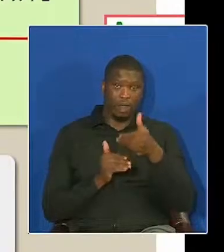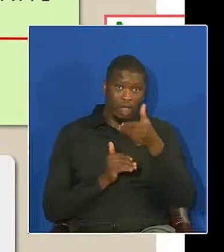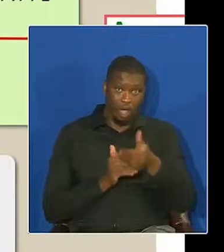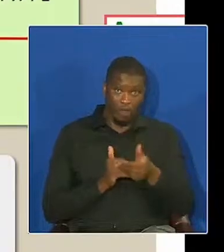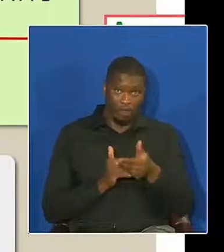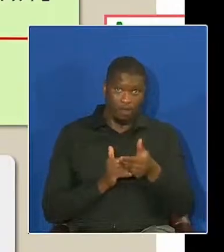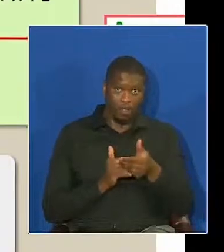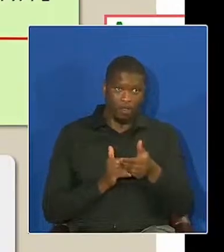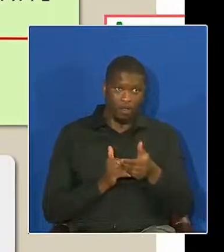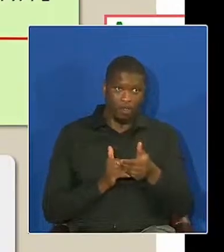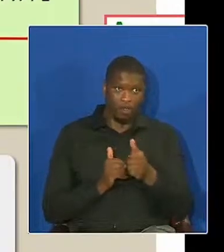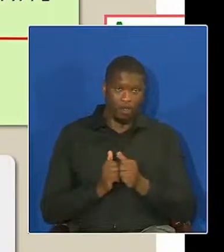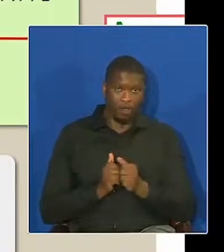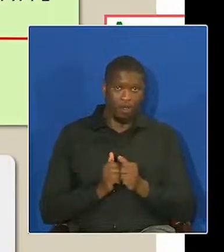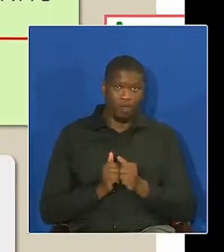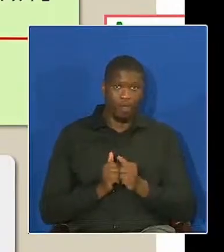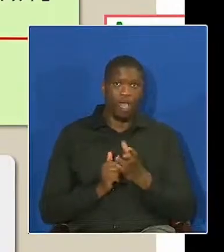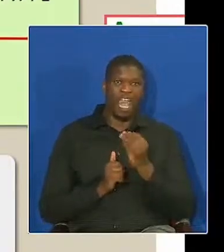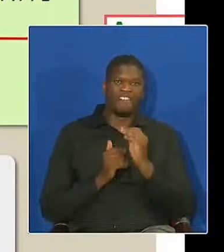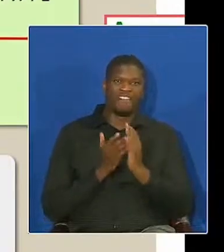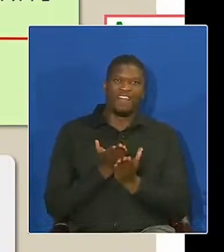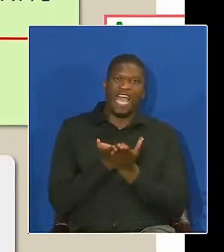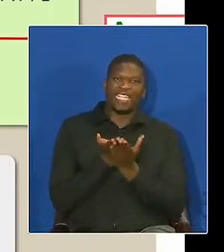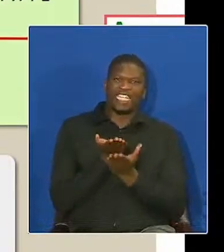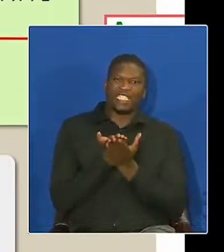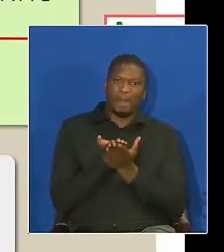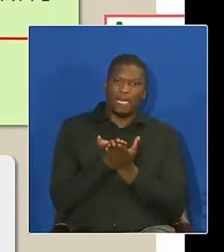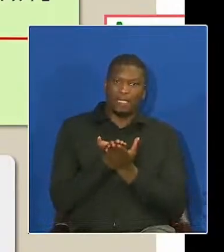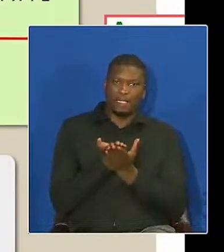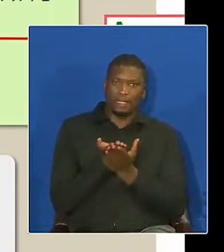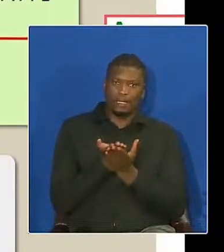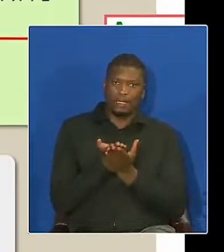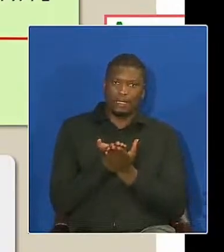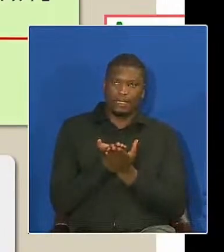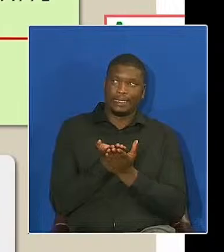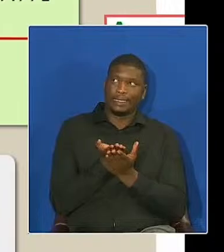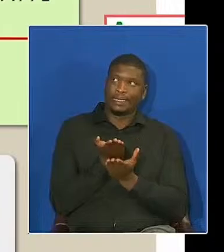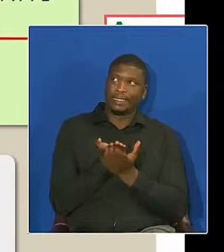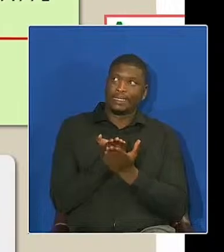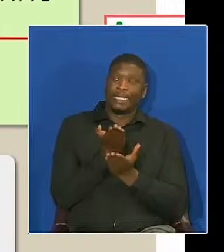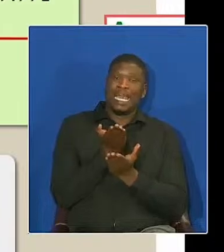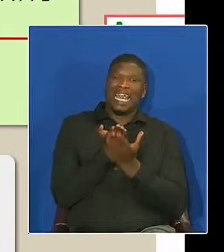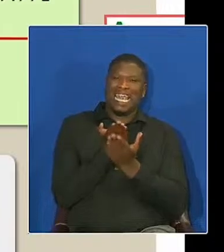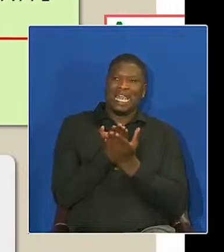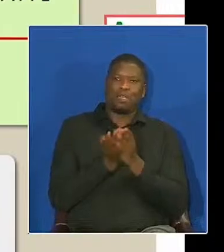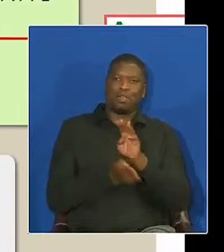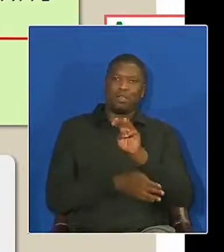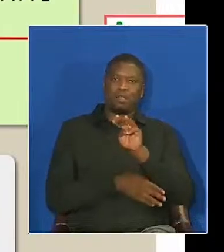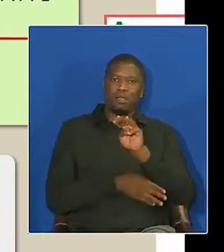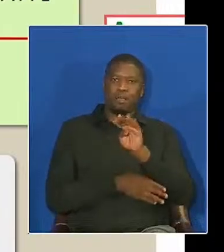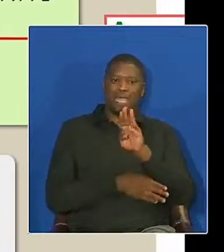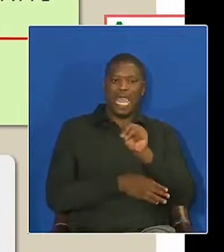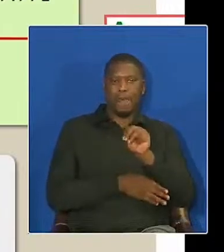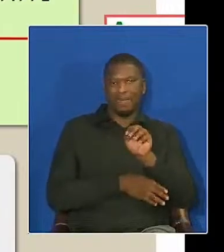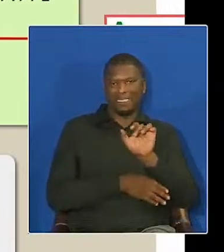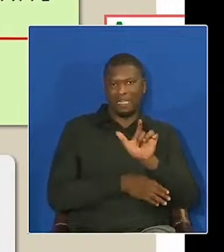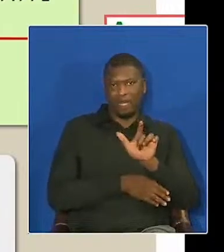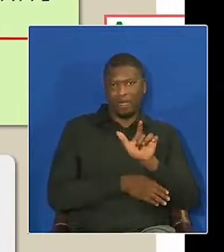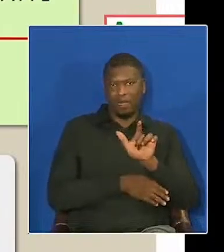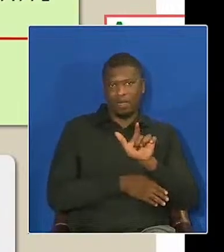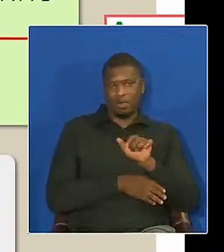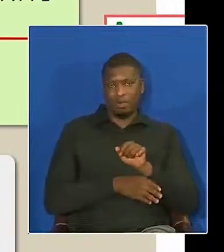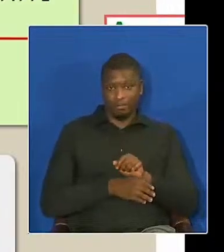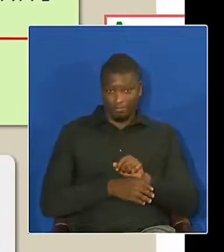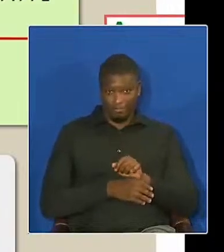then an attachment as attached as Annexure BM7